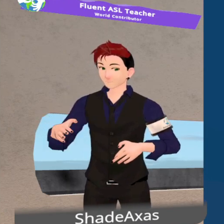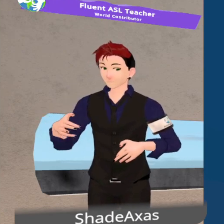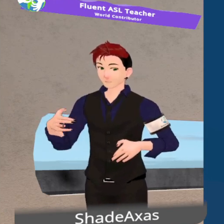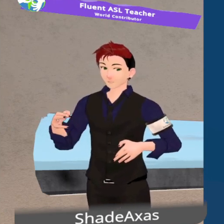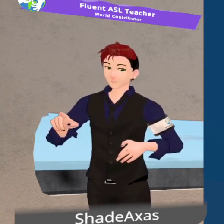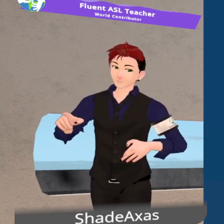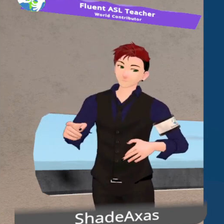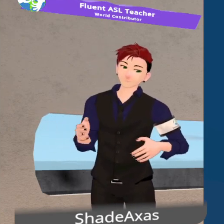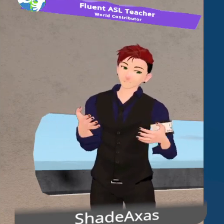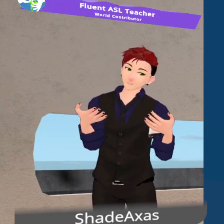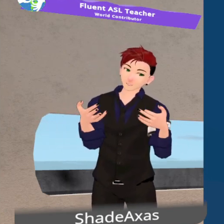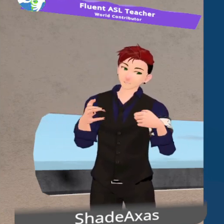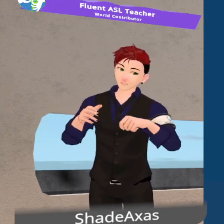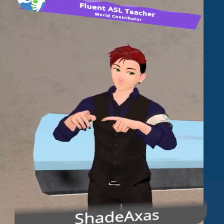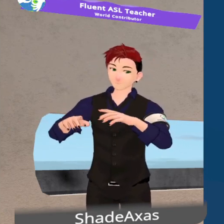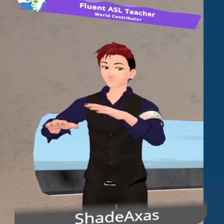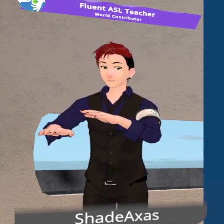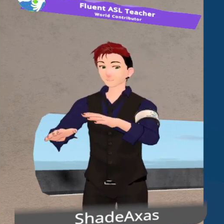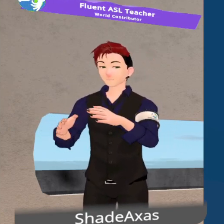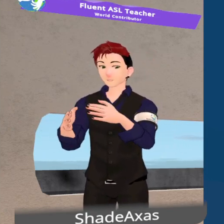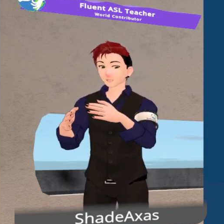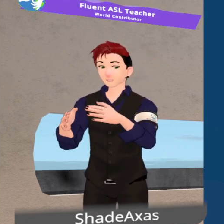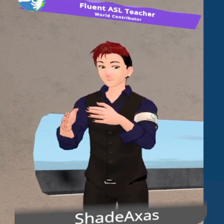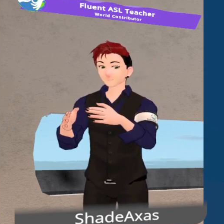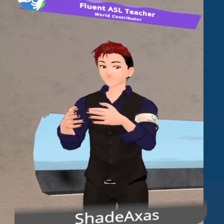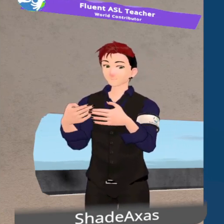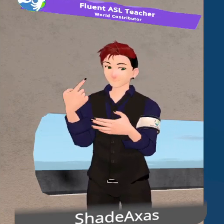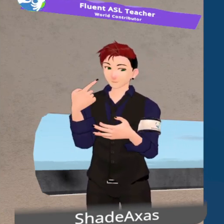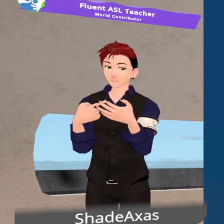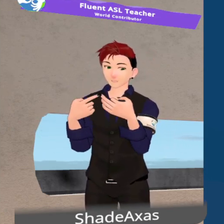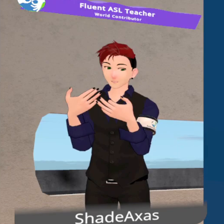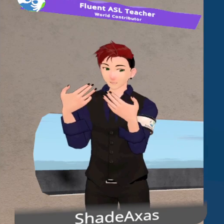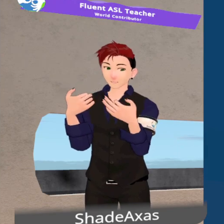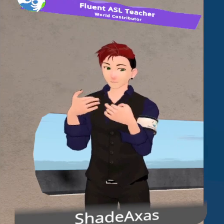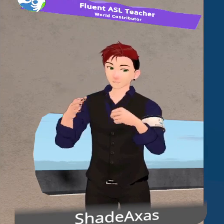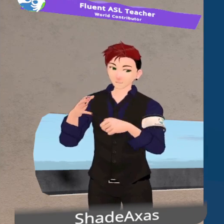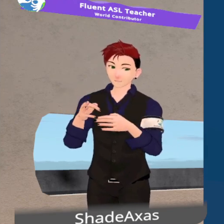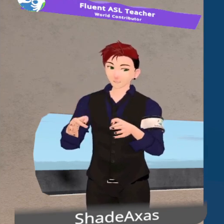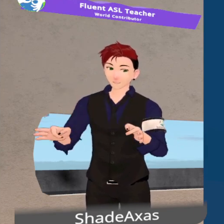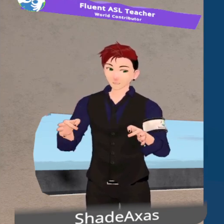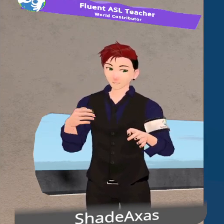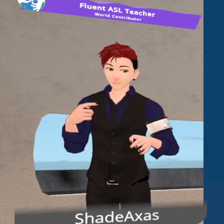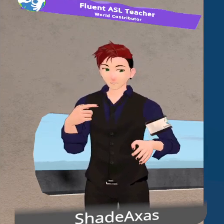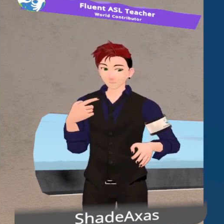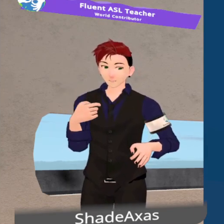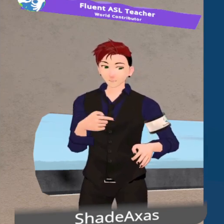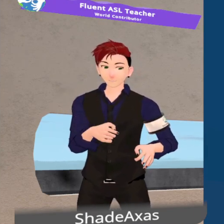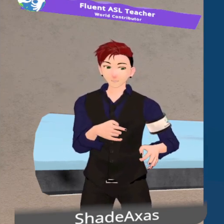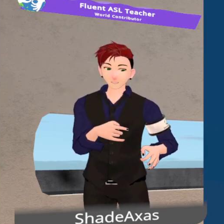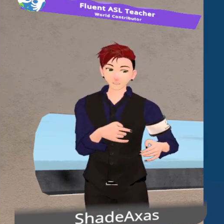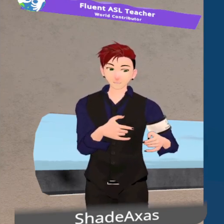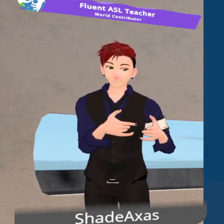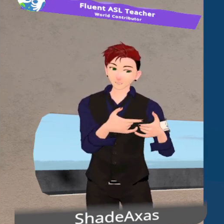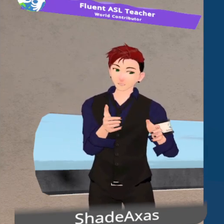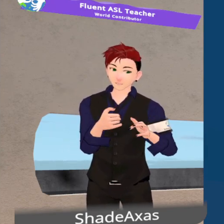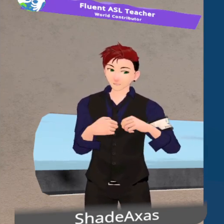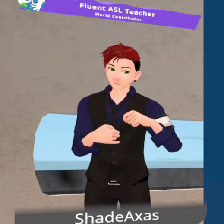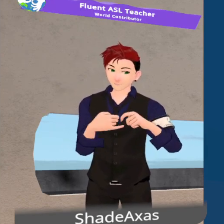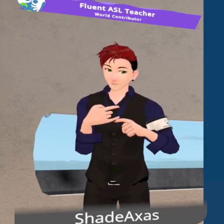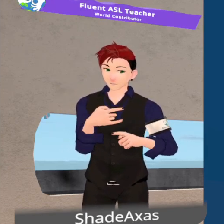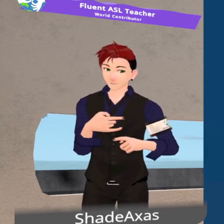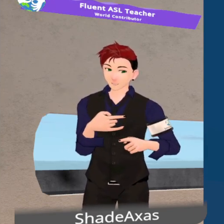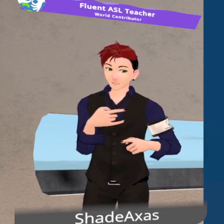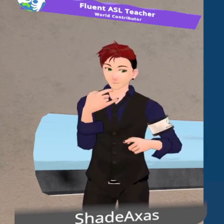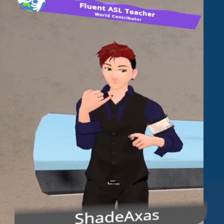Yes. So it's like the reason you have to wait for the whole sentence is because of the